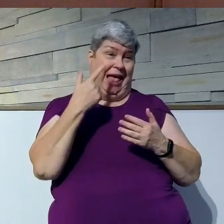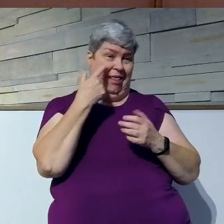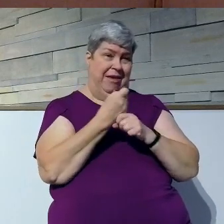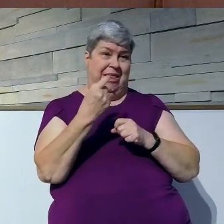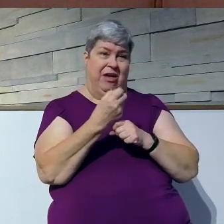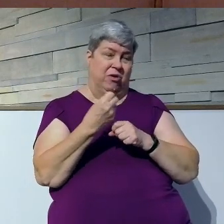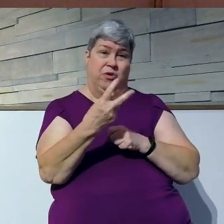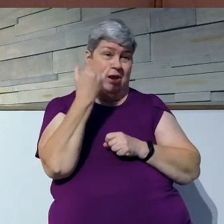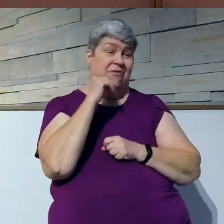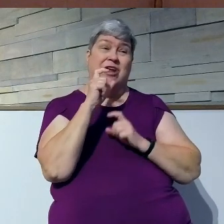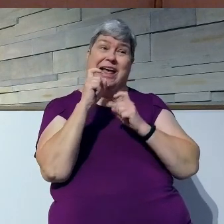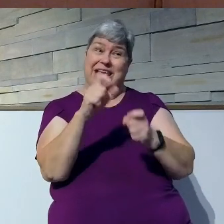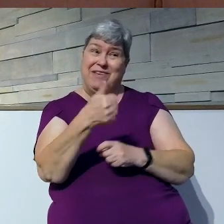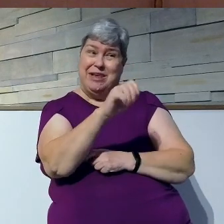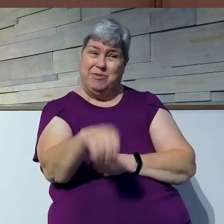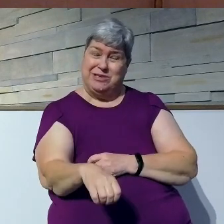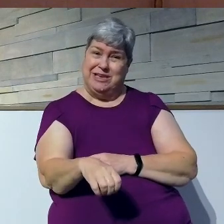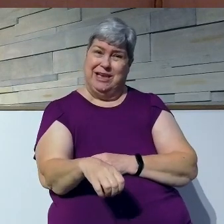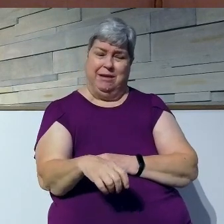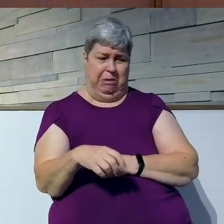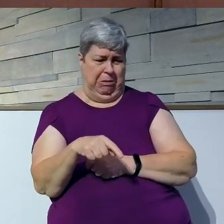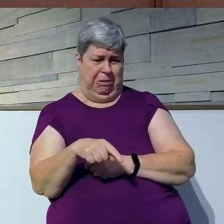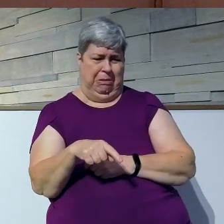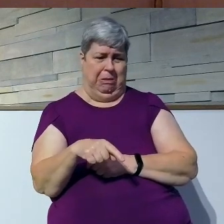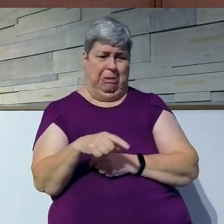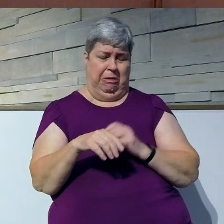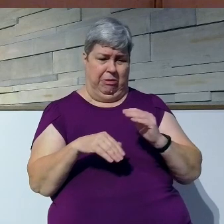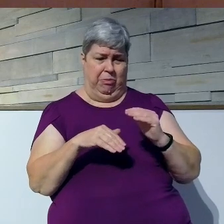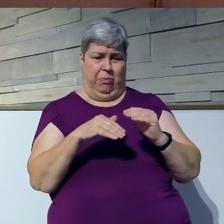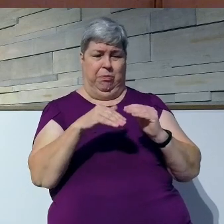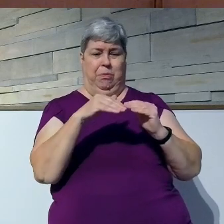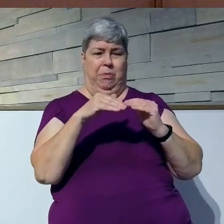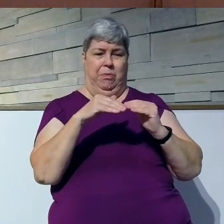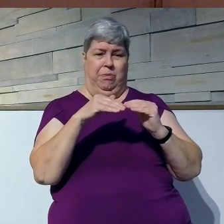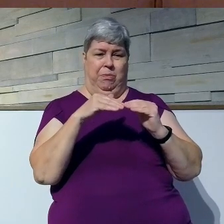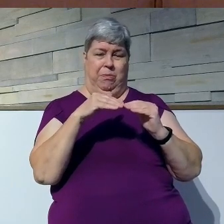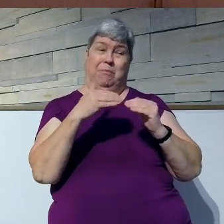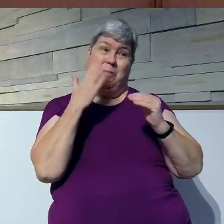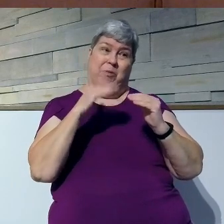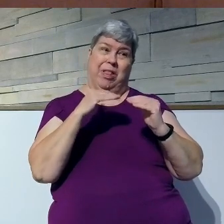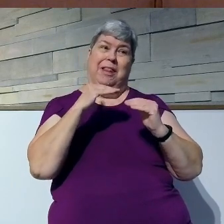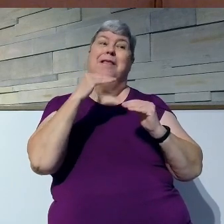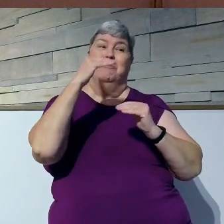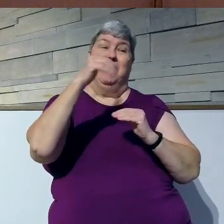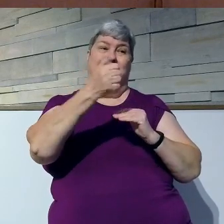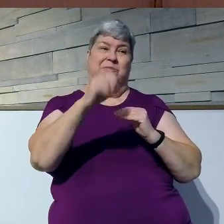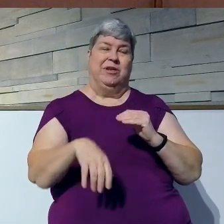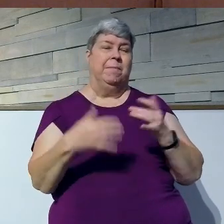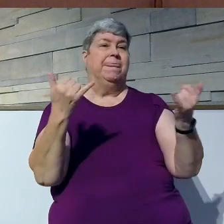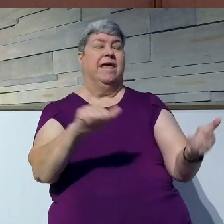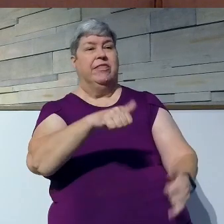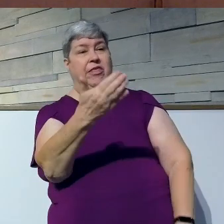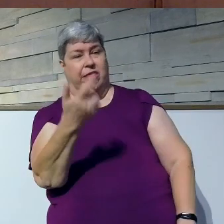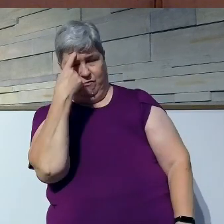or two, if you're not giving 10%, son of a gun, look at that. That number's gotten up to 10%. And if you keep doing that, it's going to go over 10%. Now, here's the